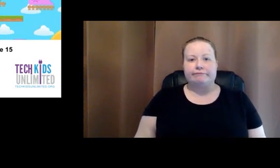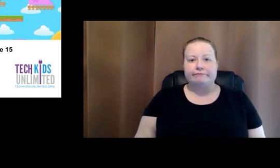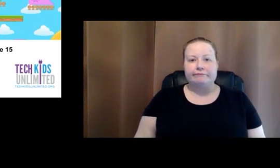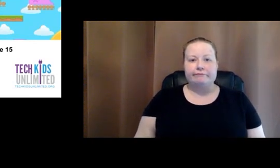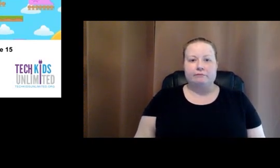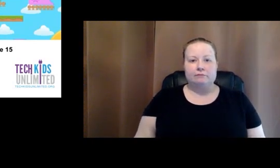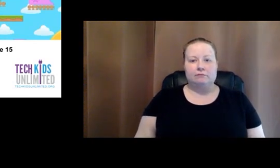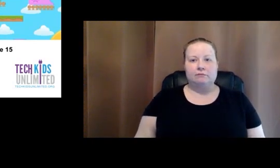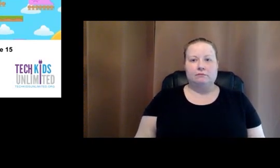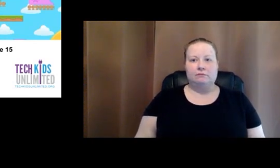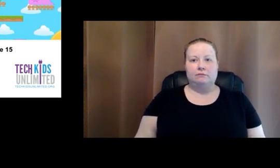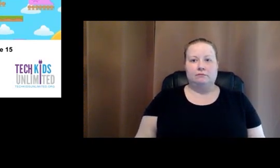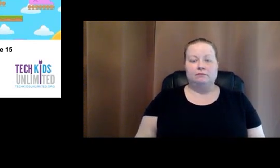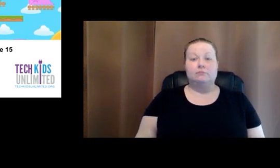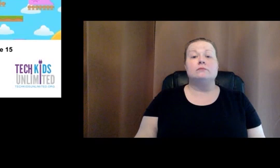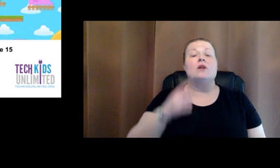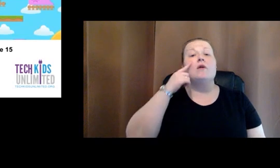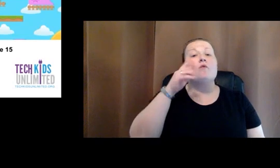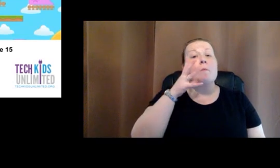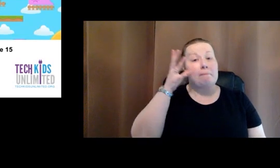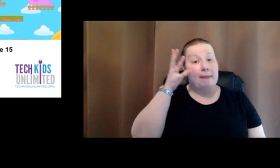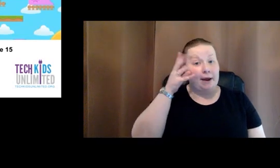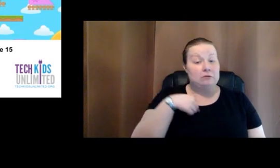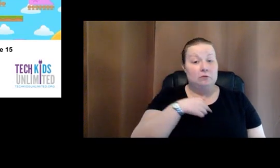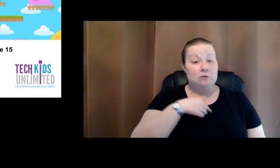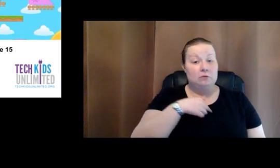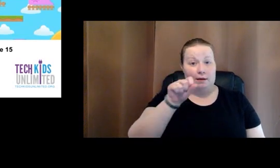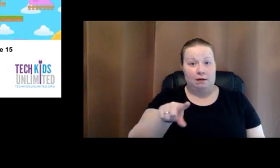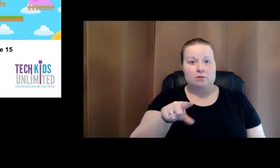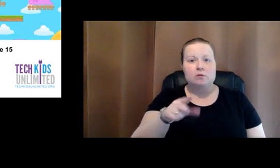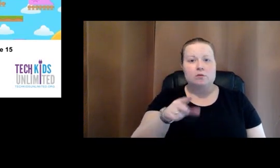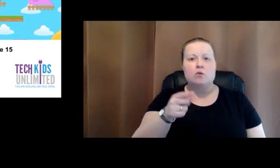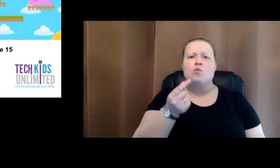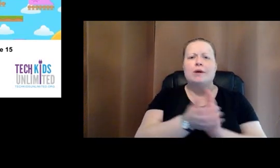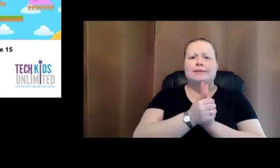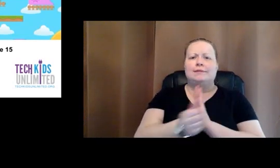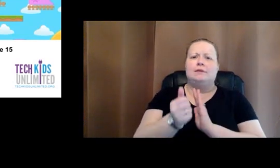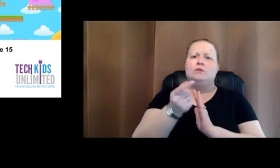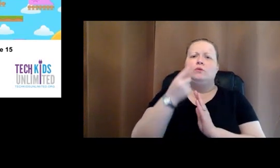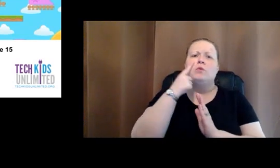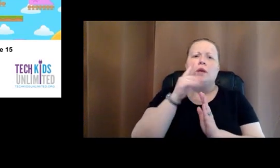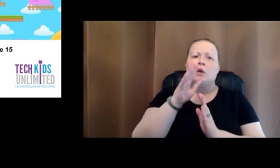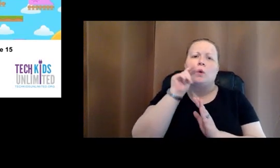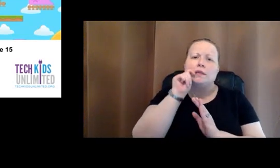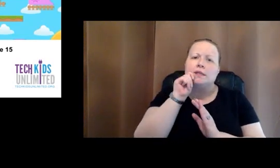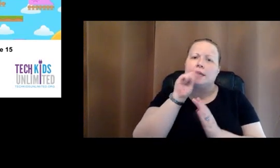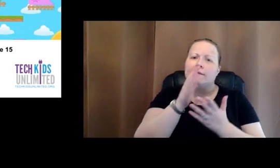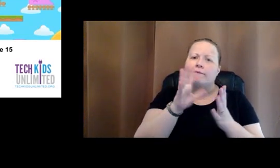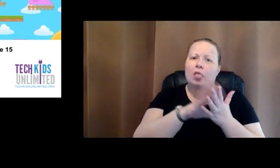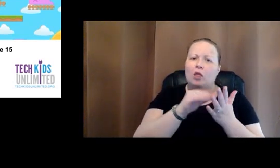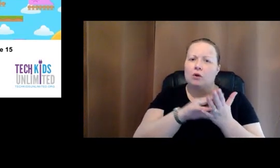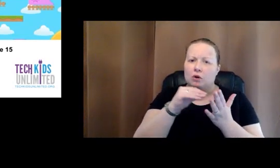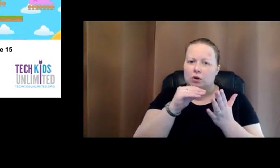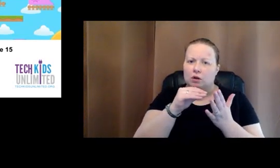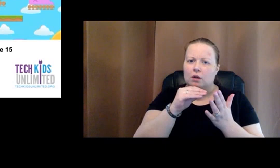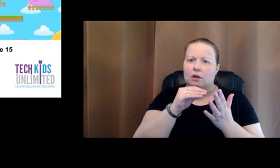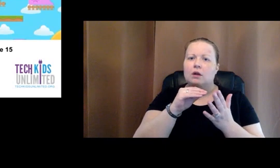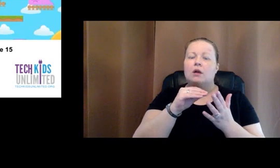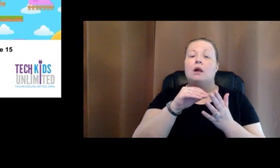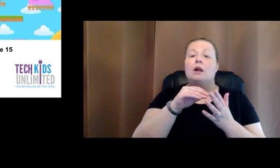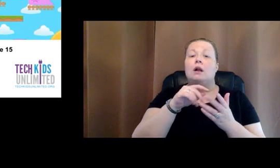And then to parents, we asked them, what skills do you think your teen learned? And